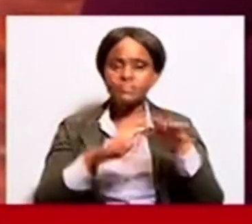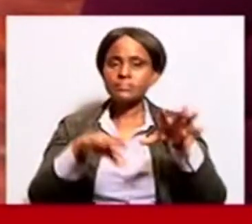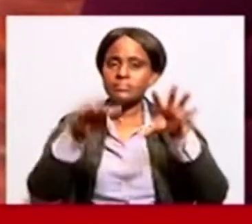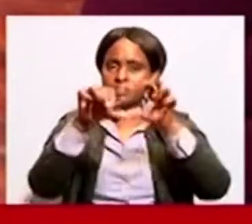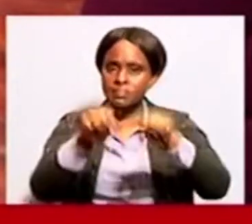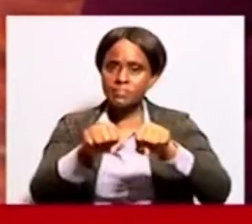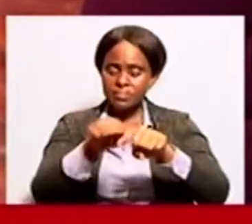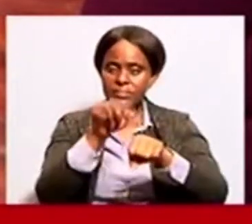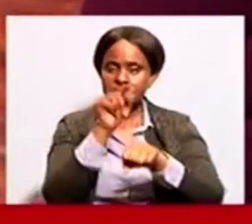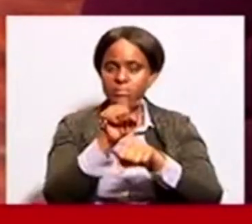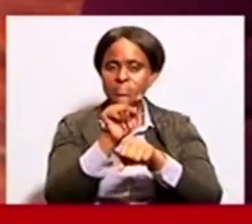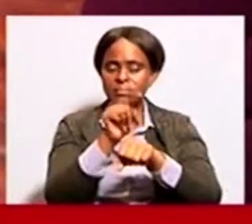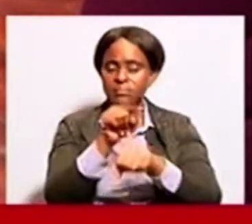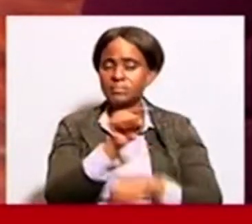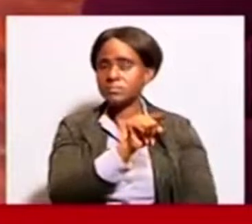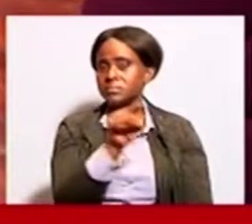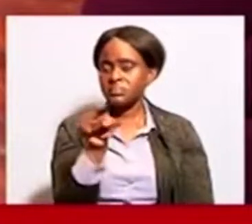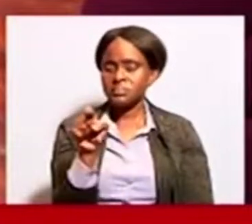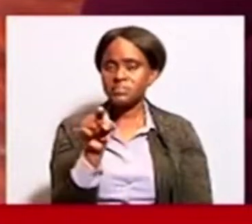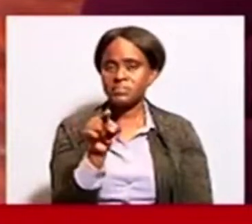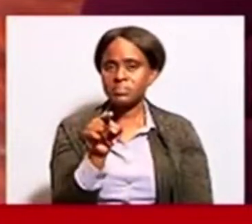that these